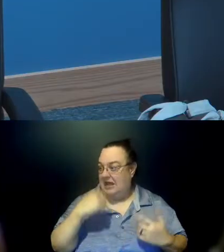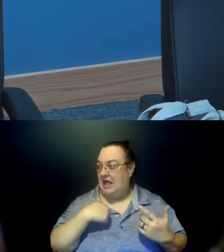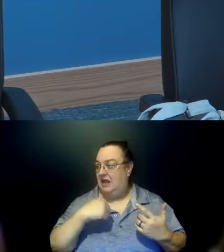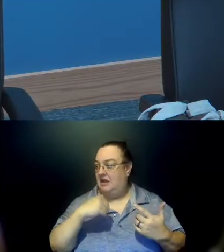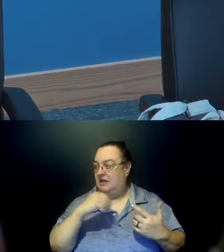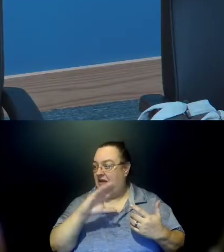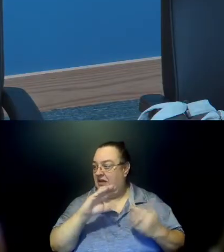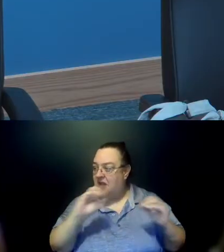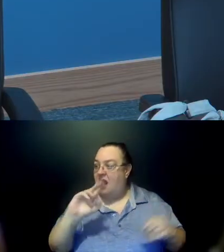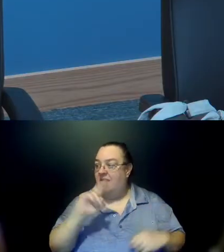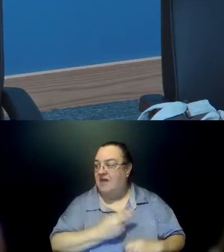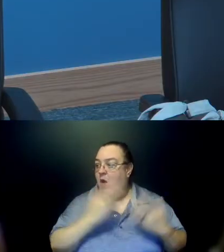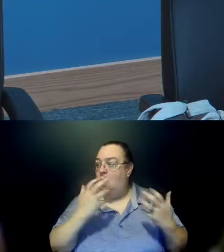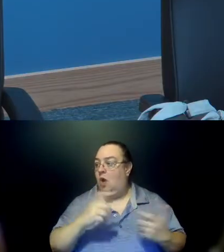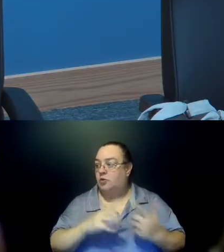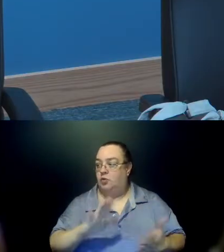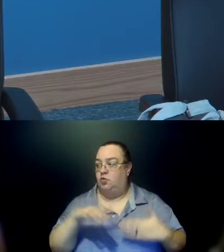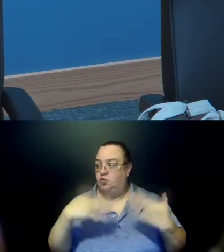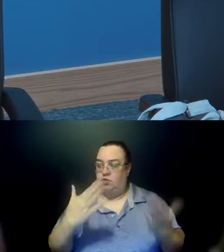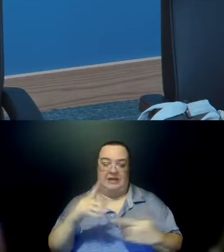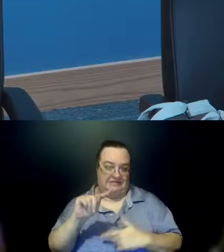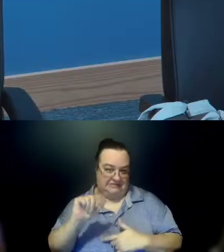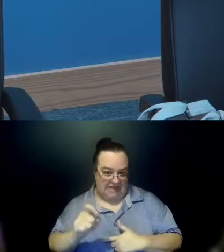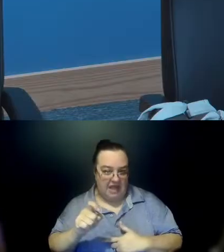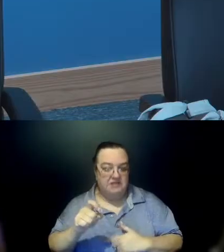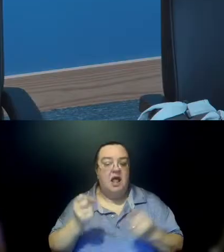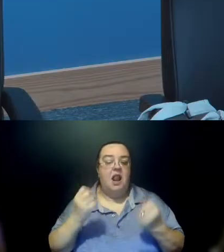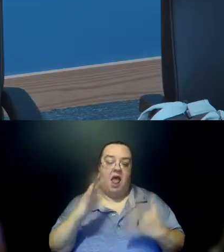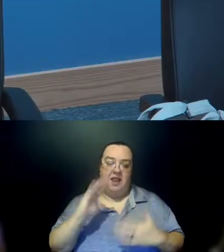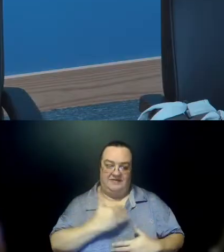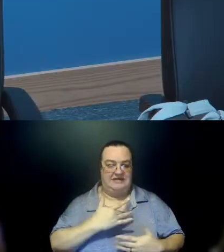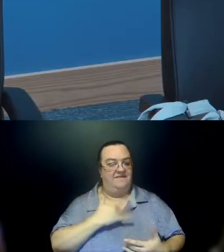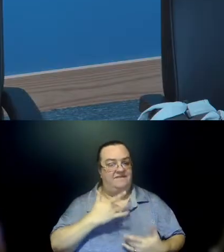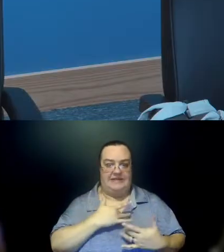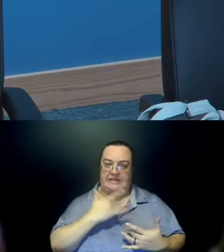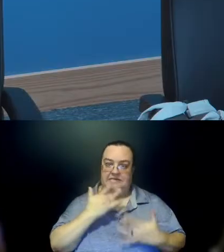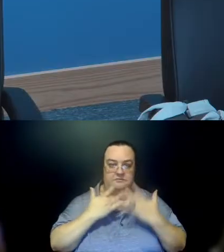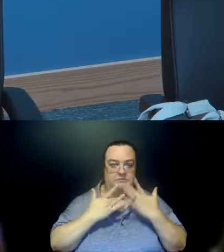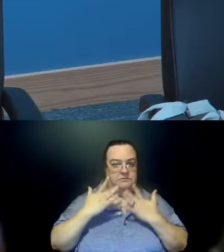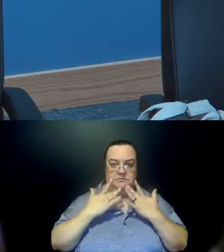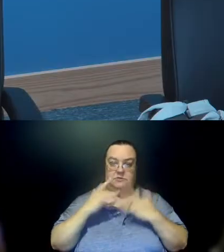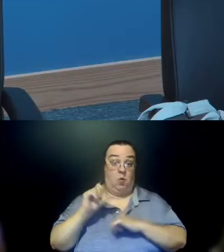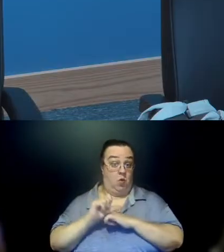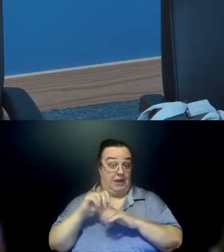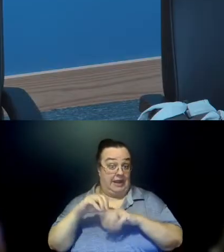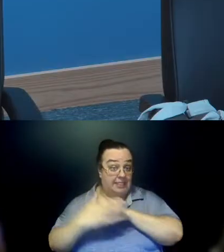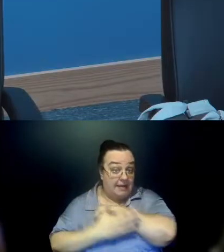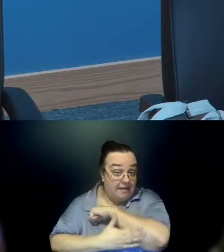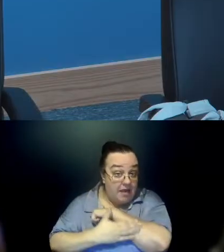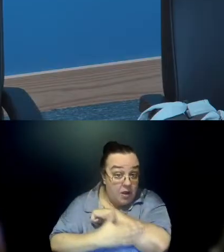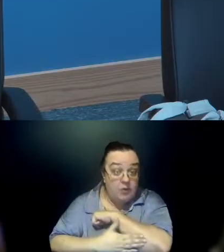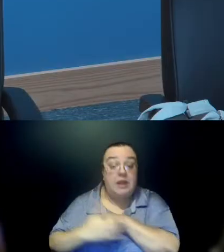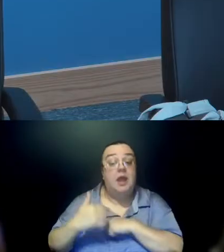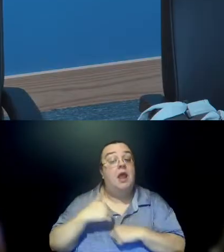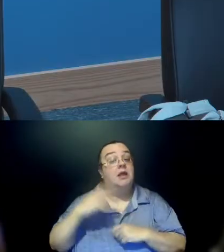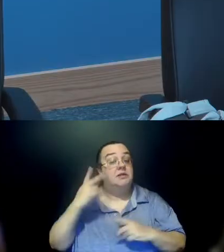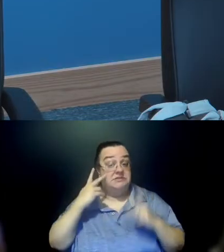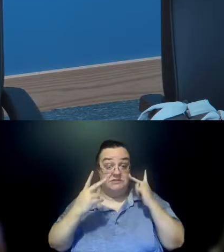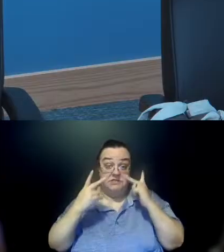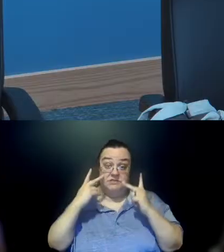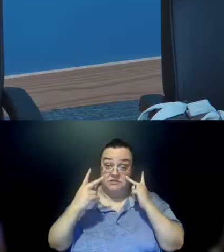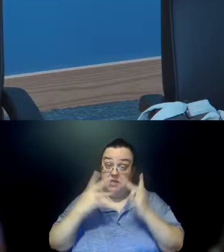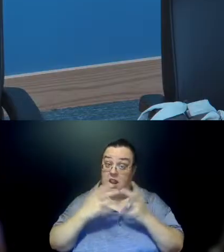to raise taxes. I think a lot of us are feeling the pinch. Working in the county, I see a lot of what's